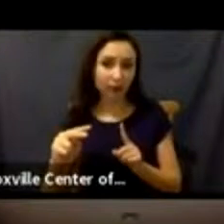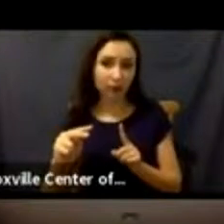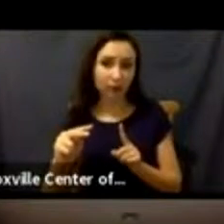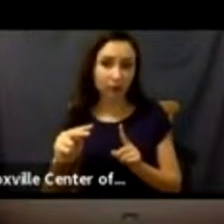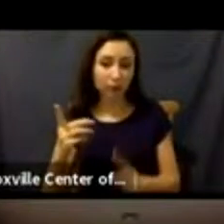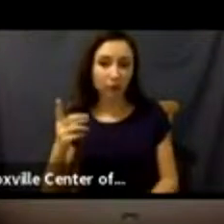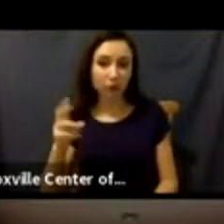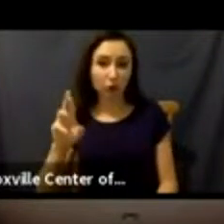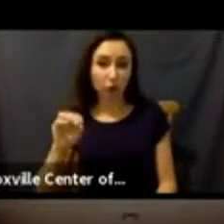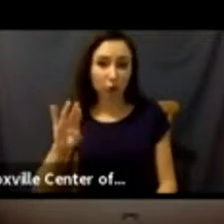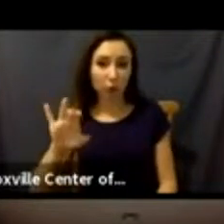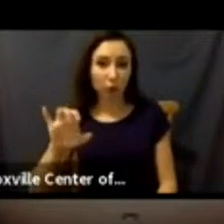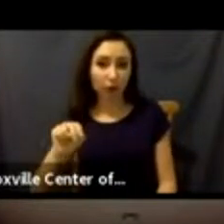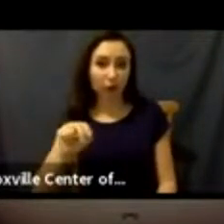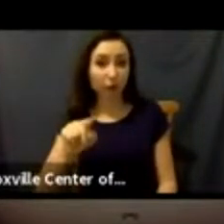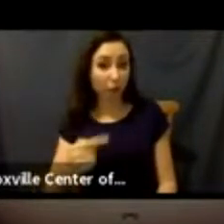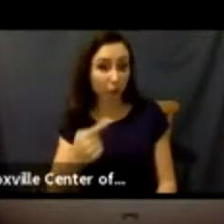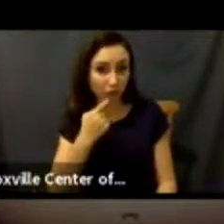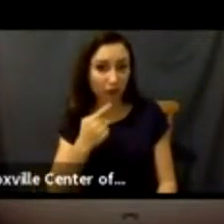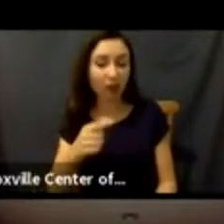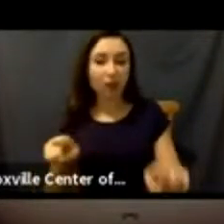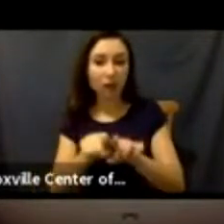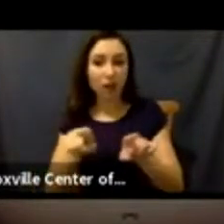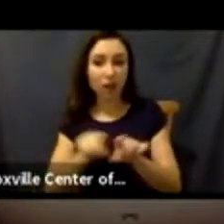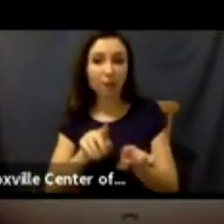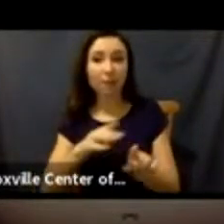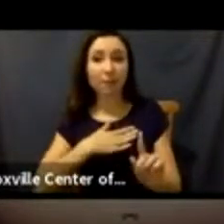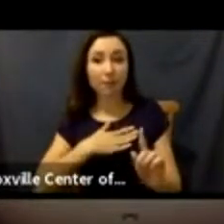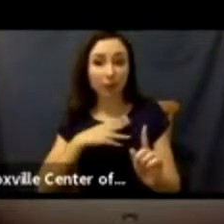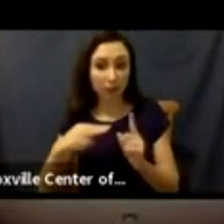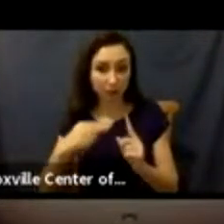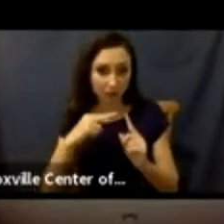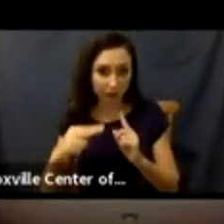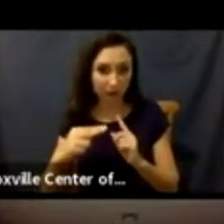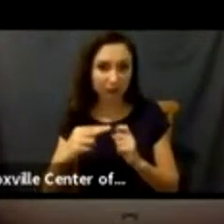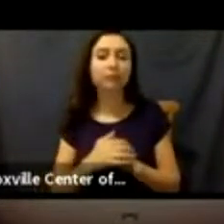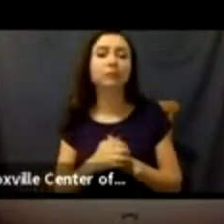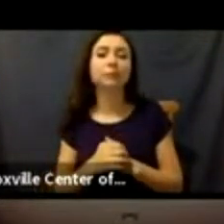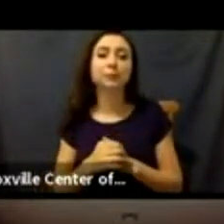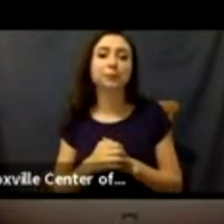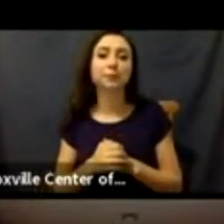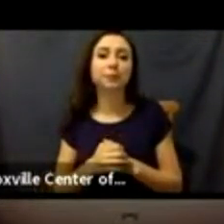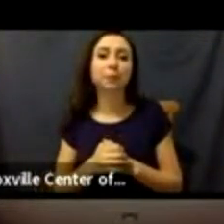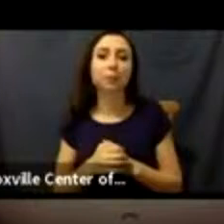Dr. O'Brien has said. I would like, my perspective is this